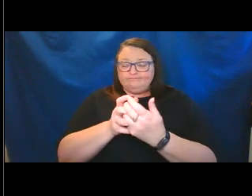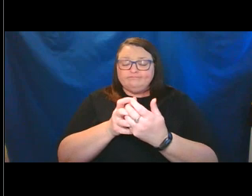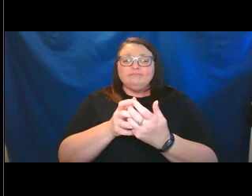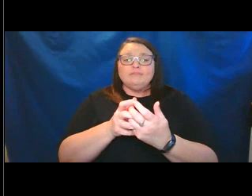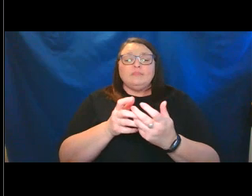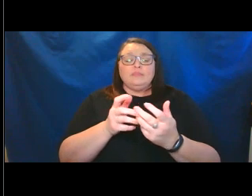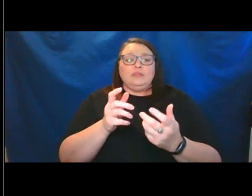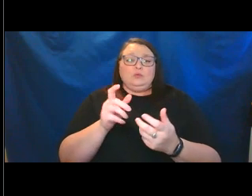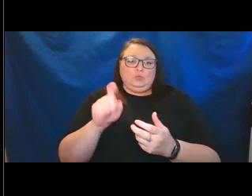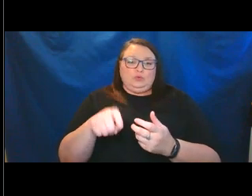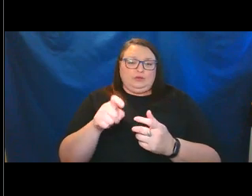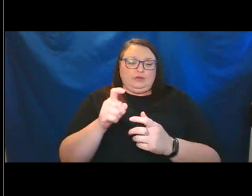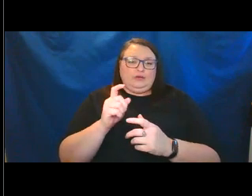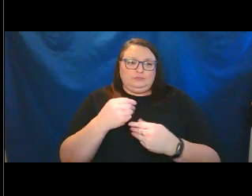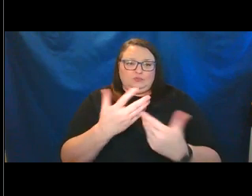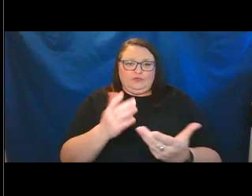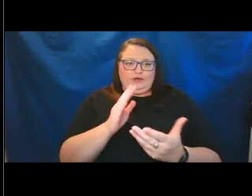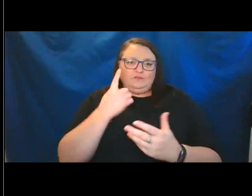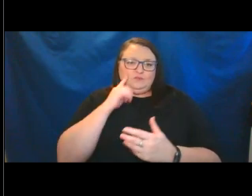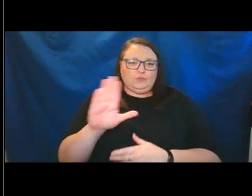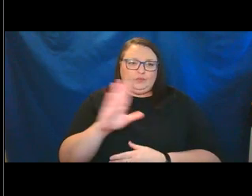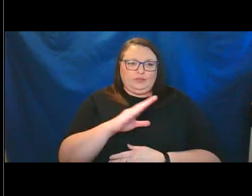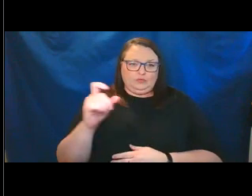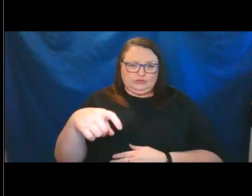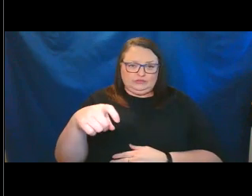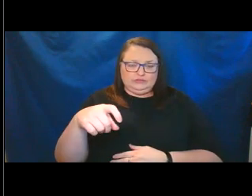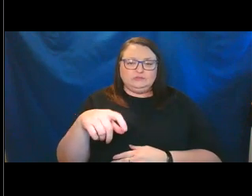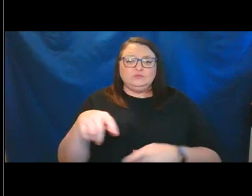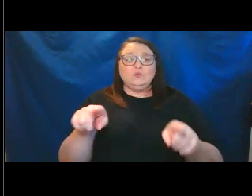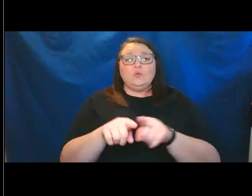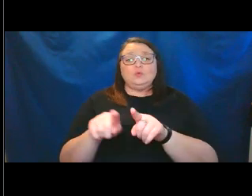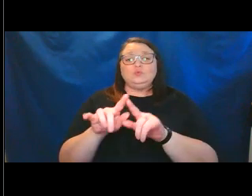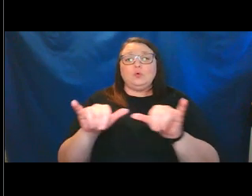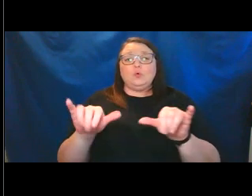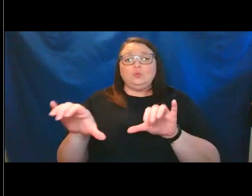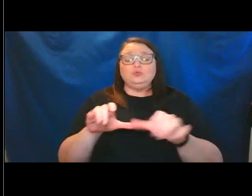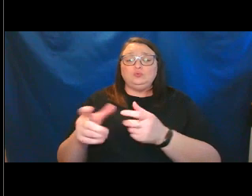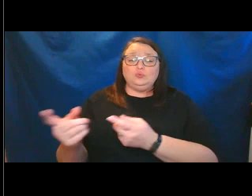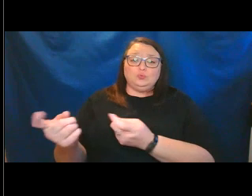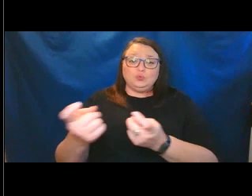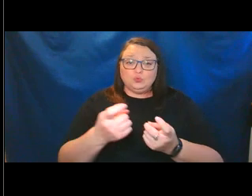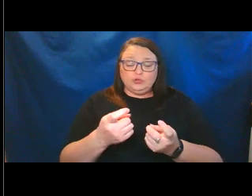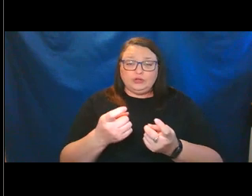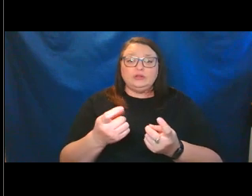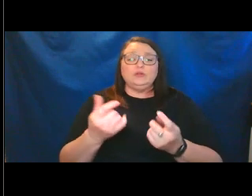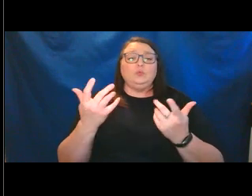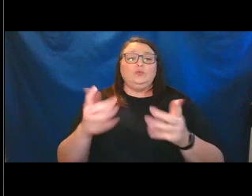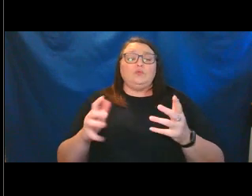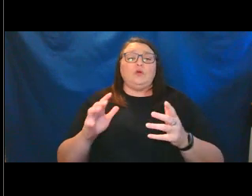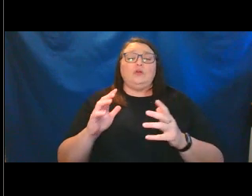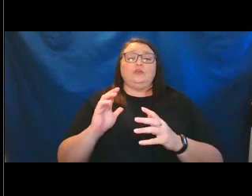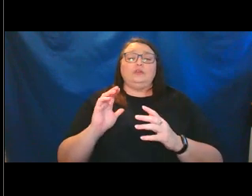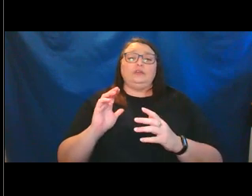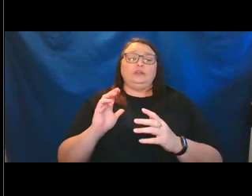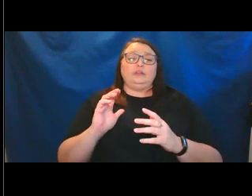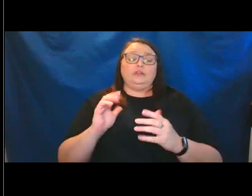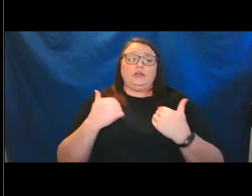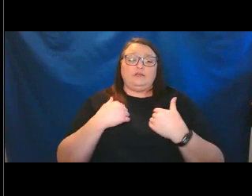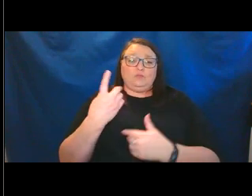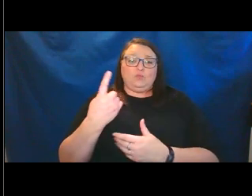own needs. And also, concomitantly, we are doing recruiting. We right now have already placed a master's student